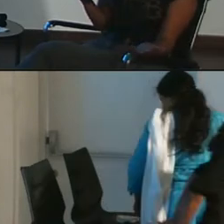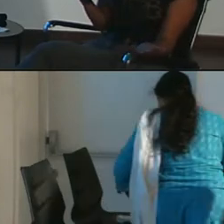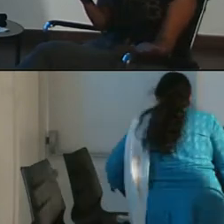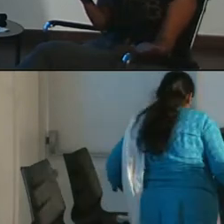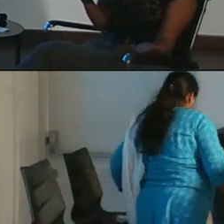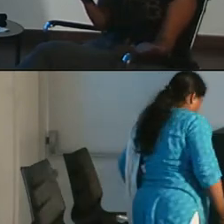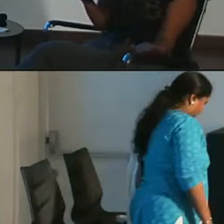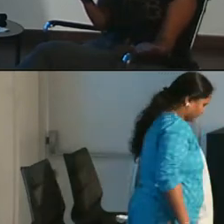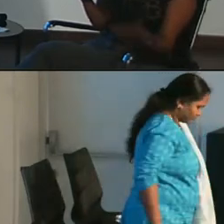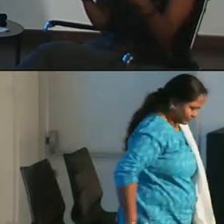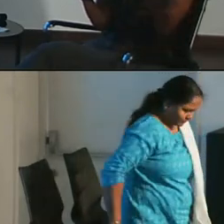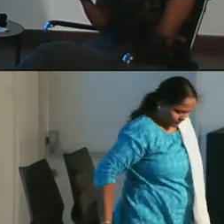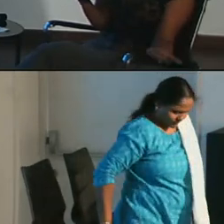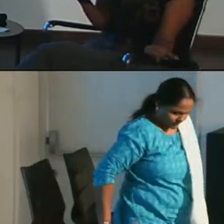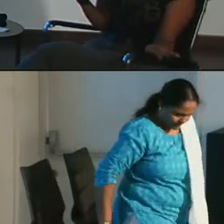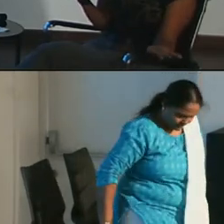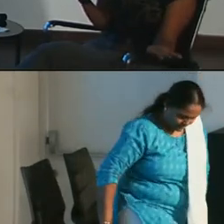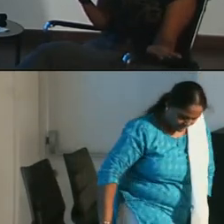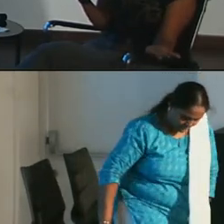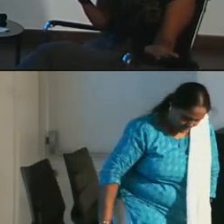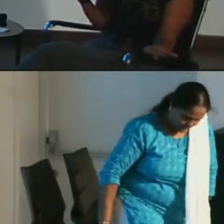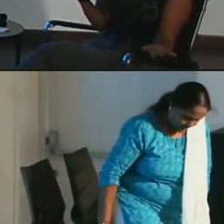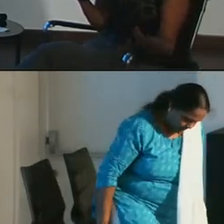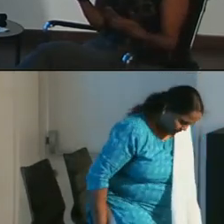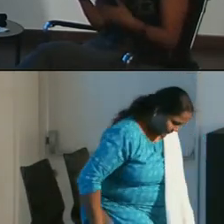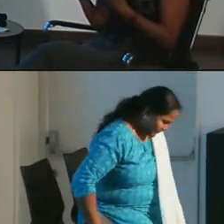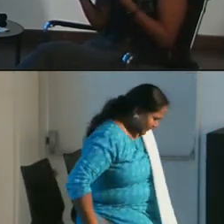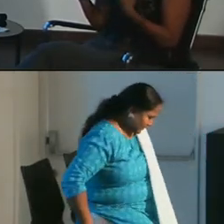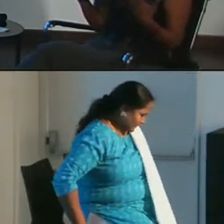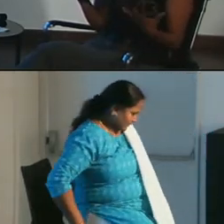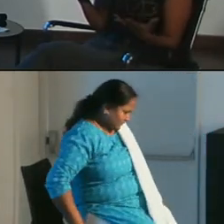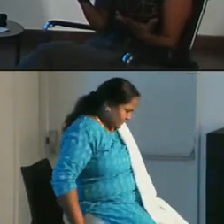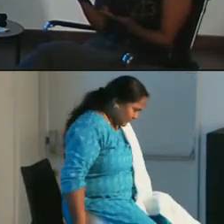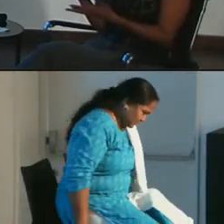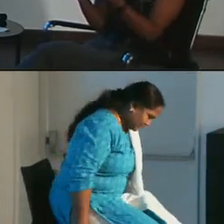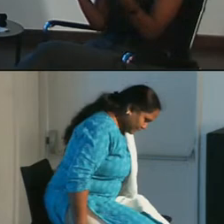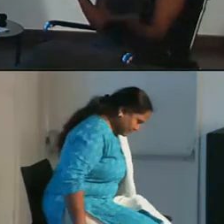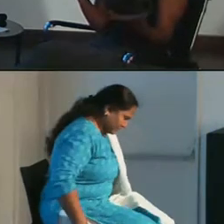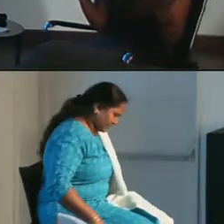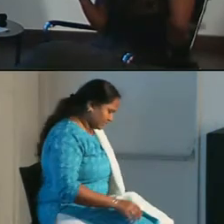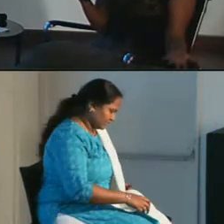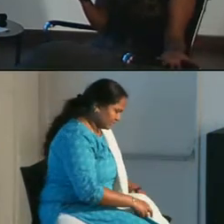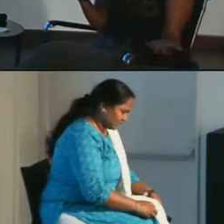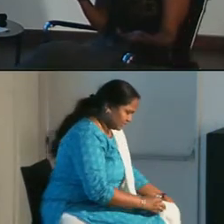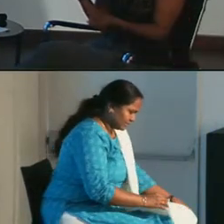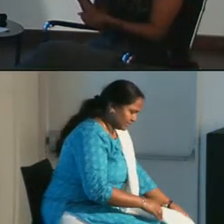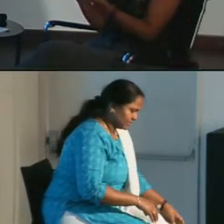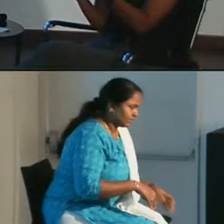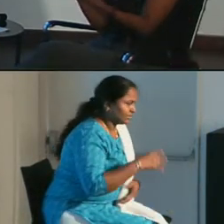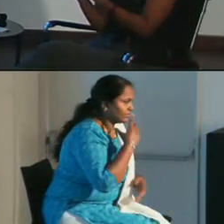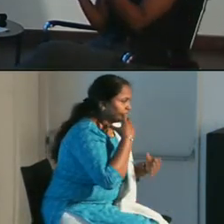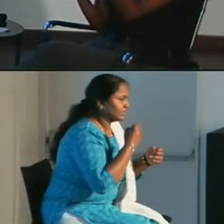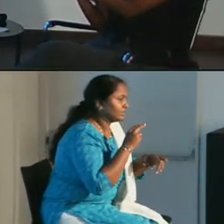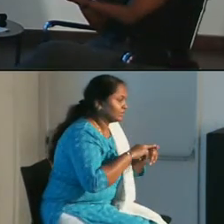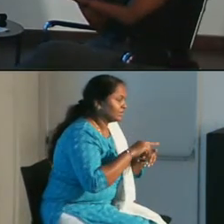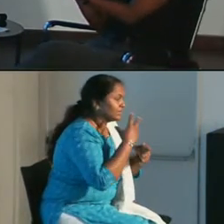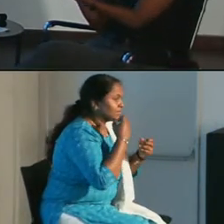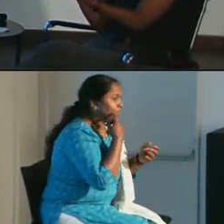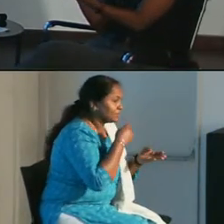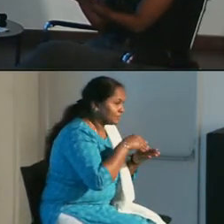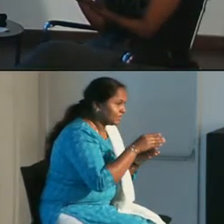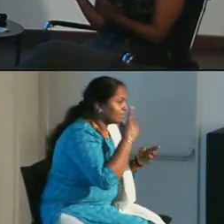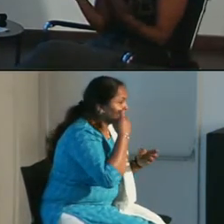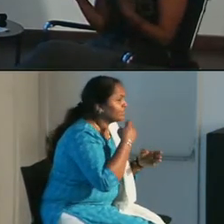for artists. I don't know what that means either. I'm a practicing artist, which means, yes, I sit in the studio and paint, but I